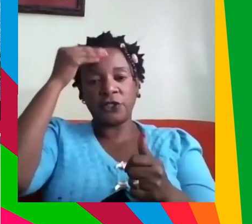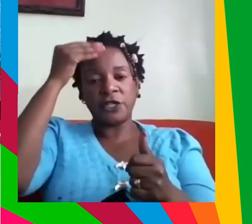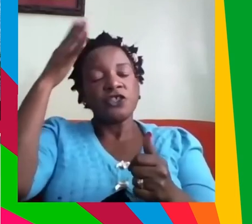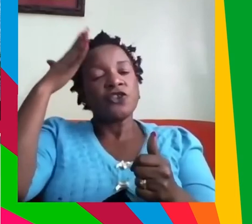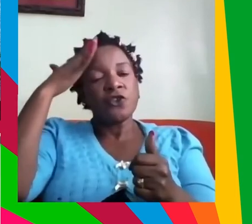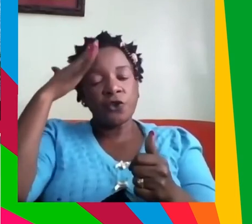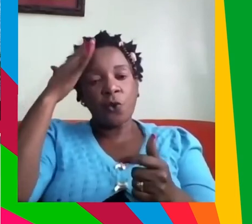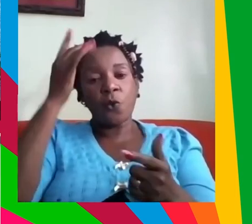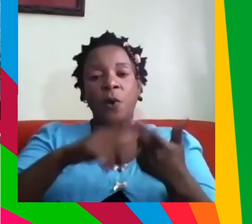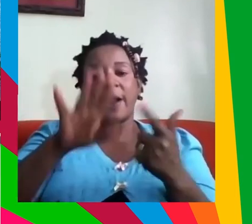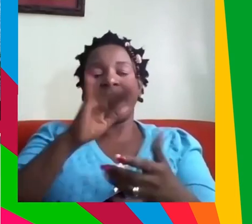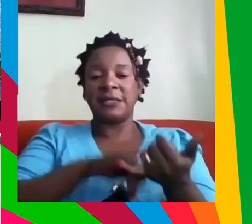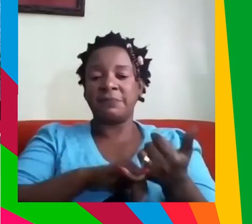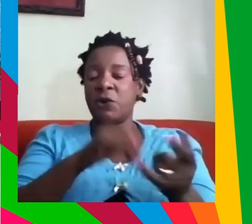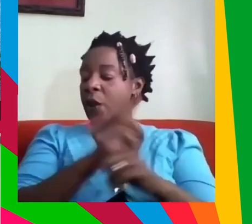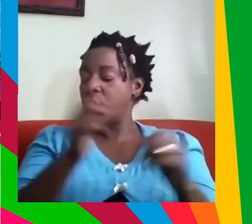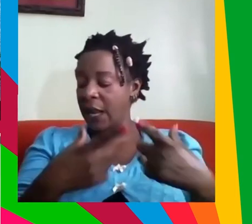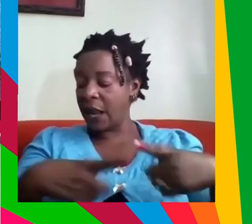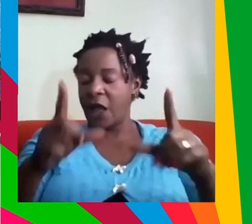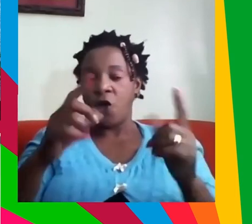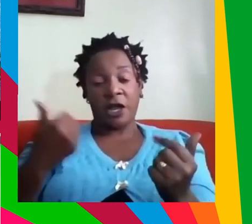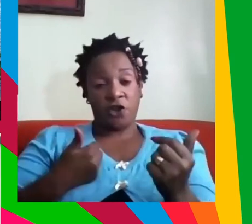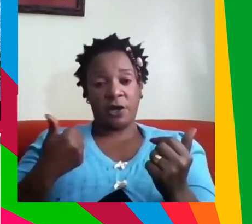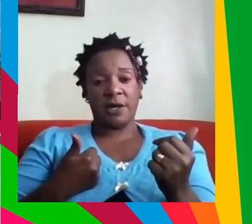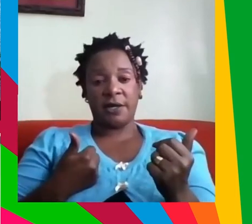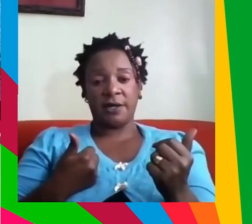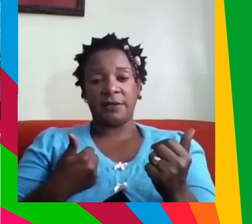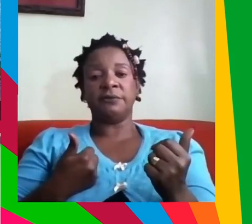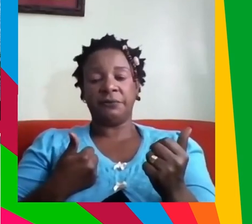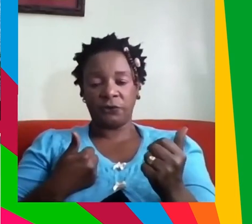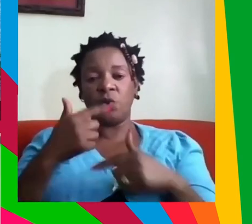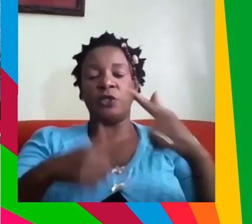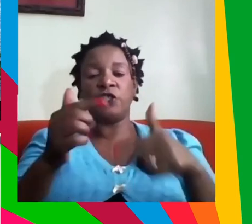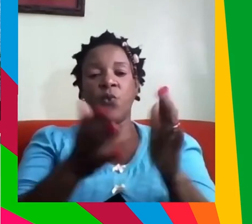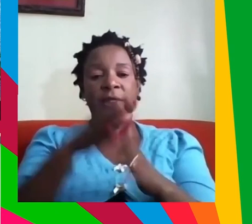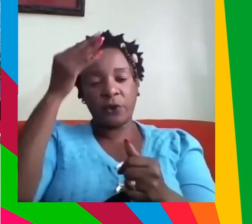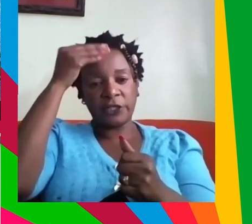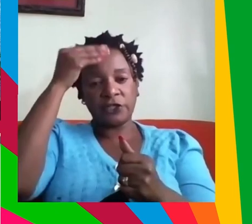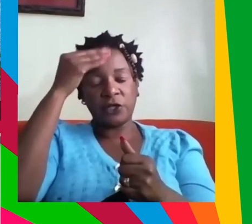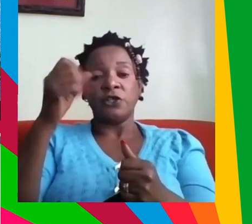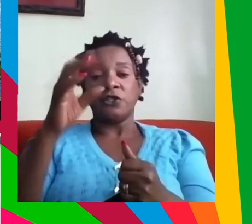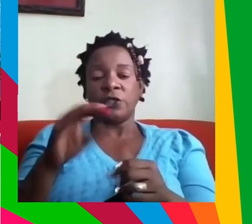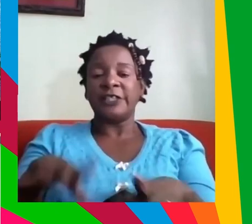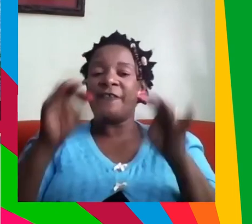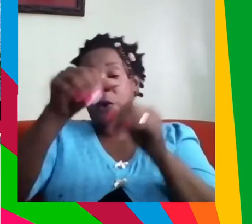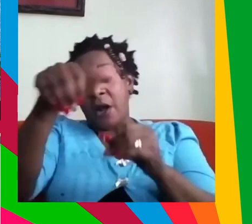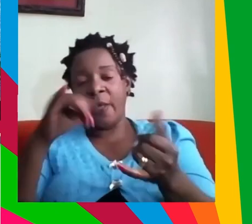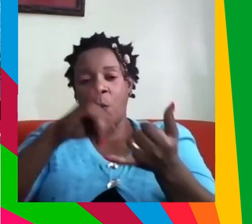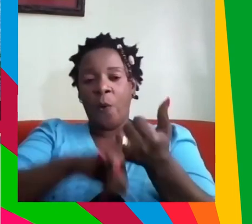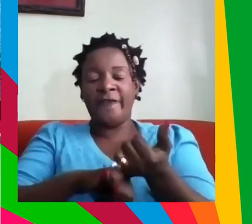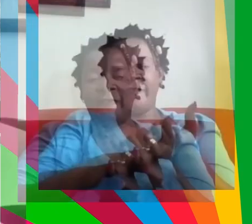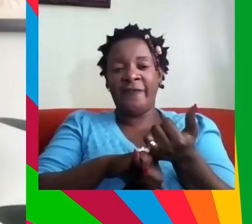her husband would not allow her daughters to pursue an education. So she found another suitable wife. and